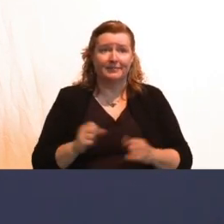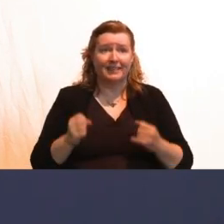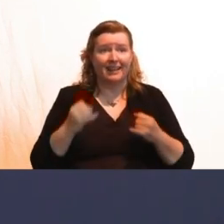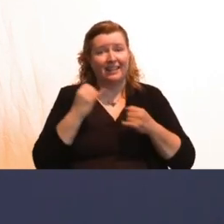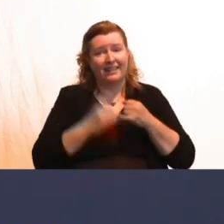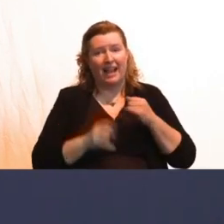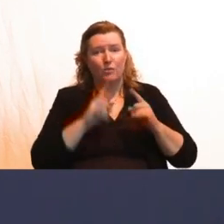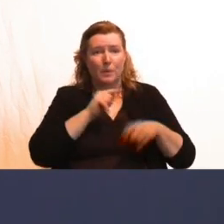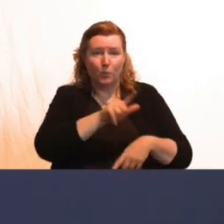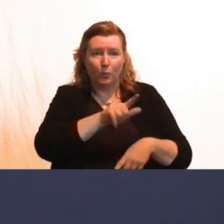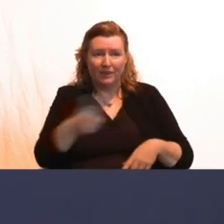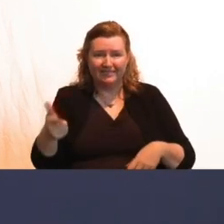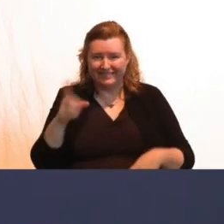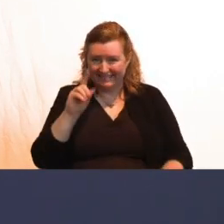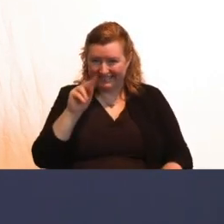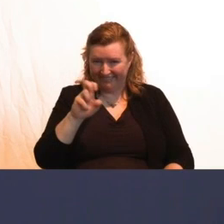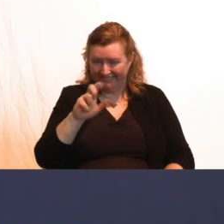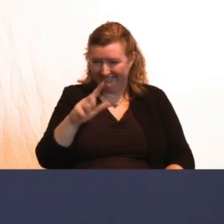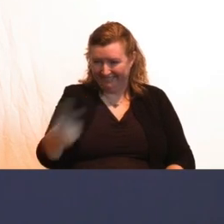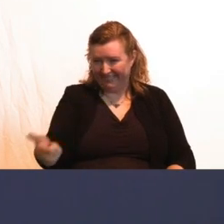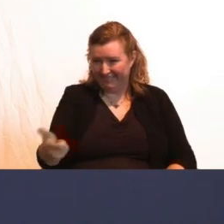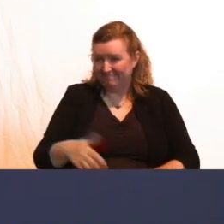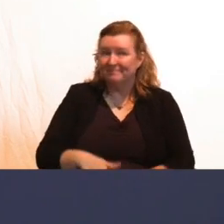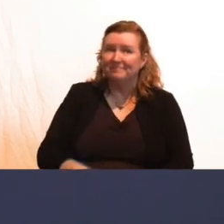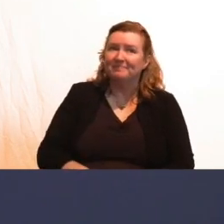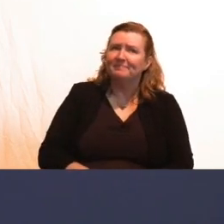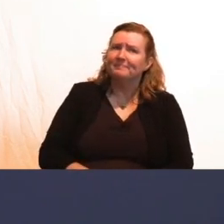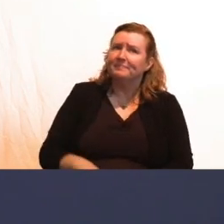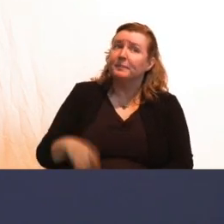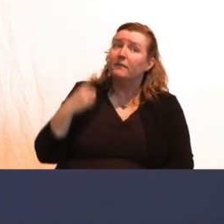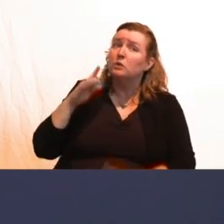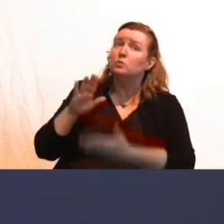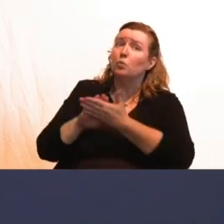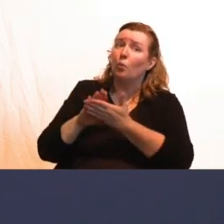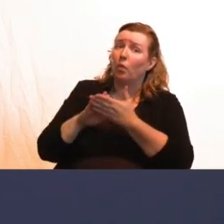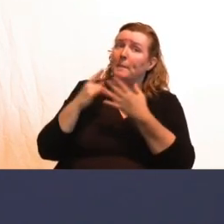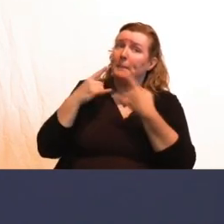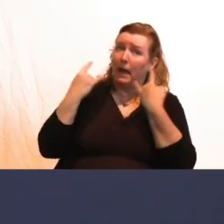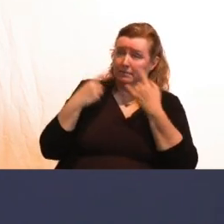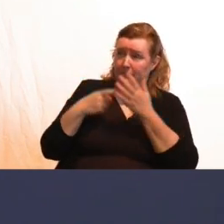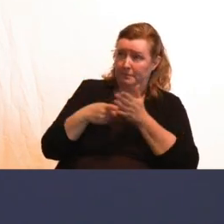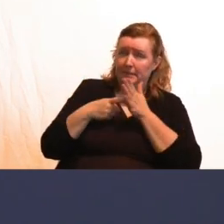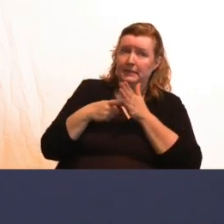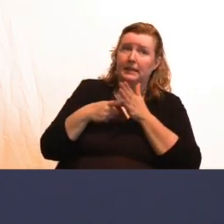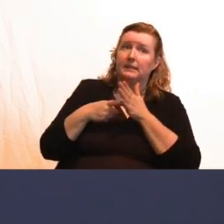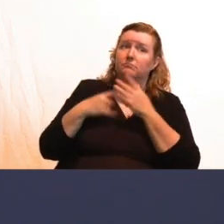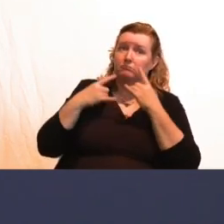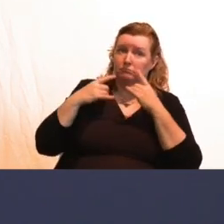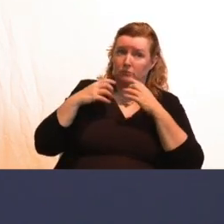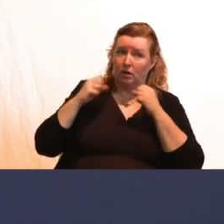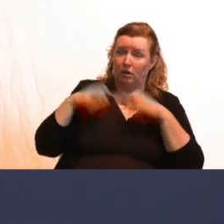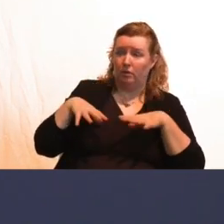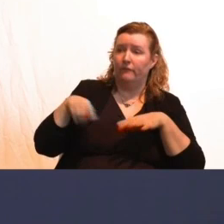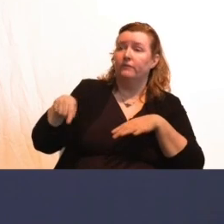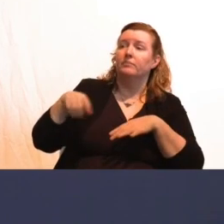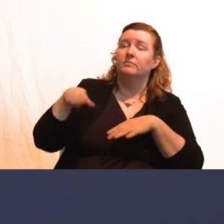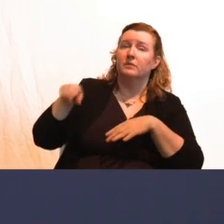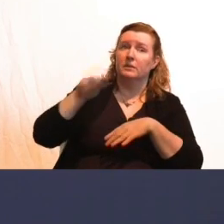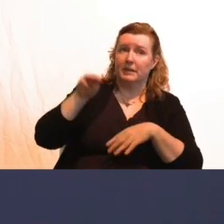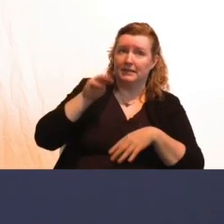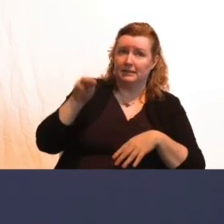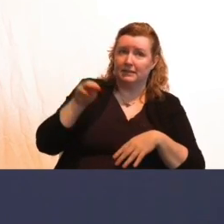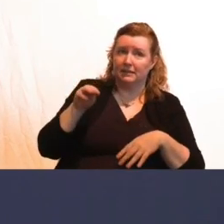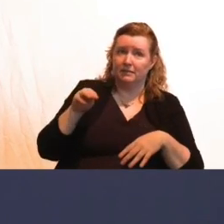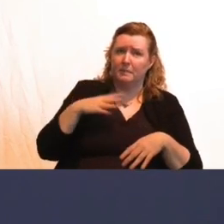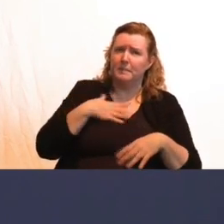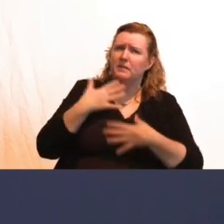about to be lifted on Monday, as we know, please recap the guidance that you want district leaders in schools across New Jersey to keep in